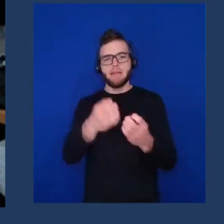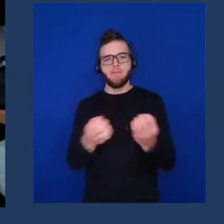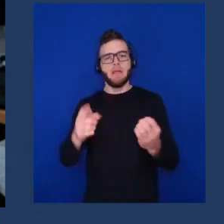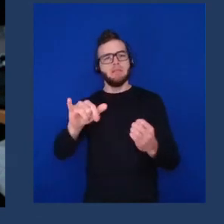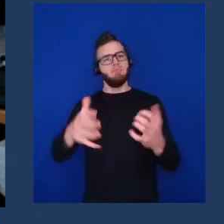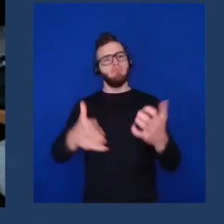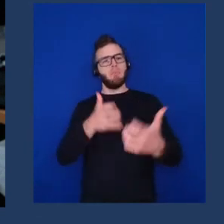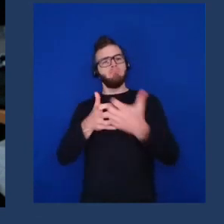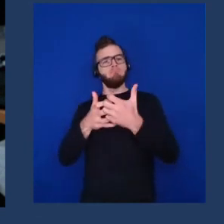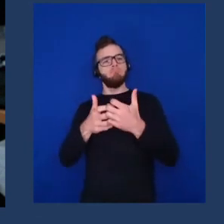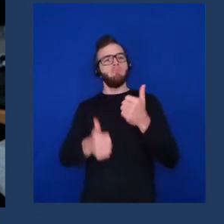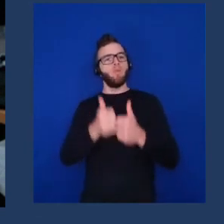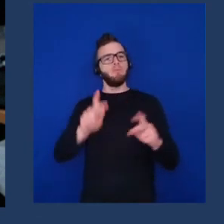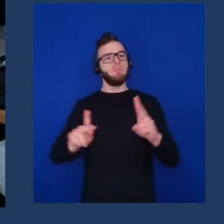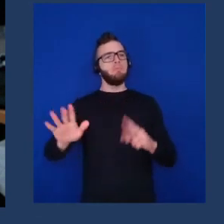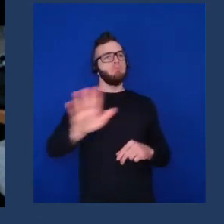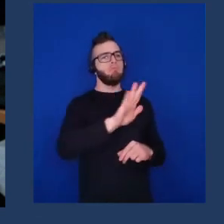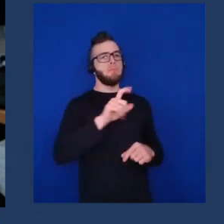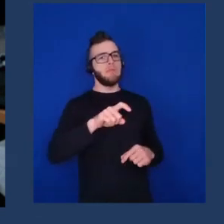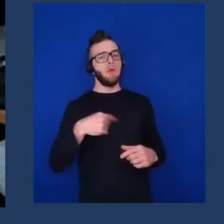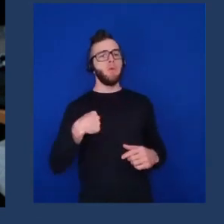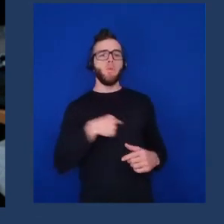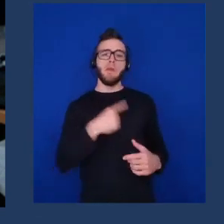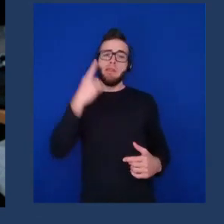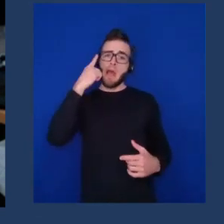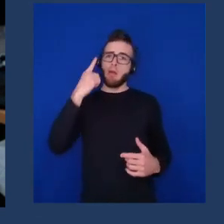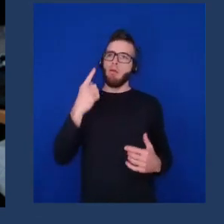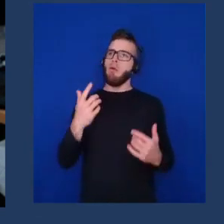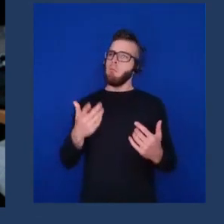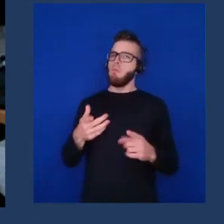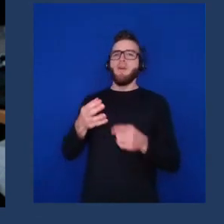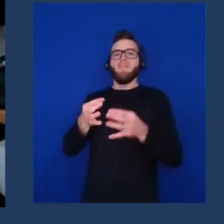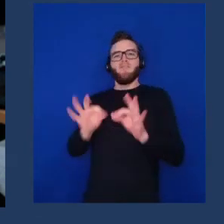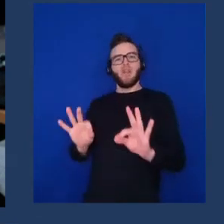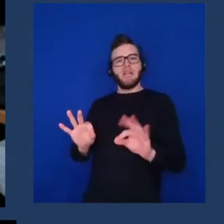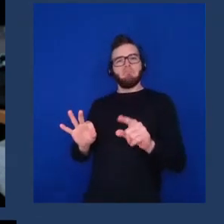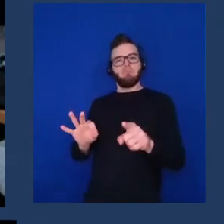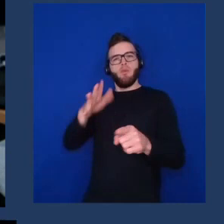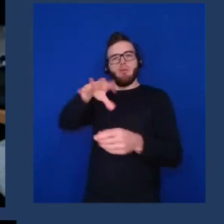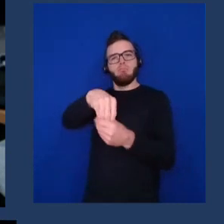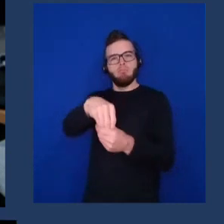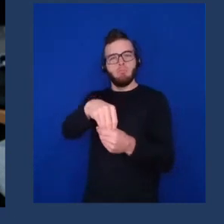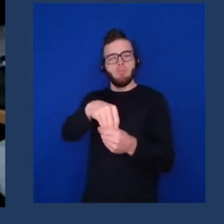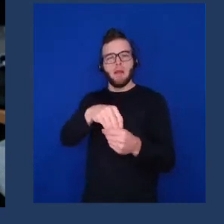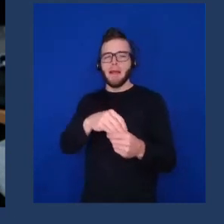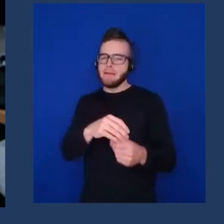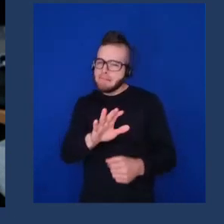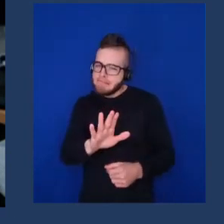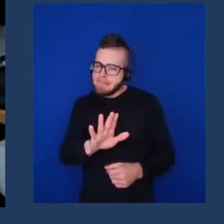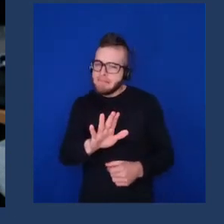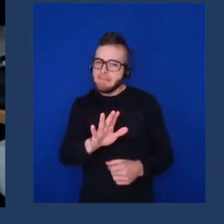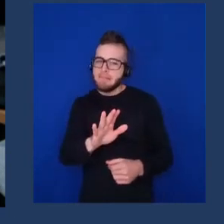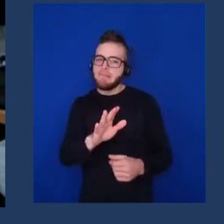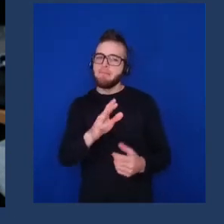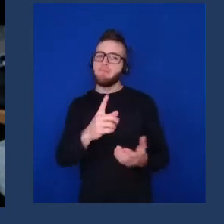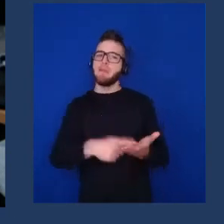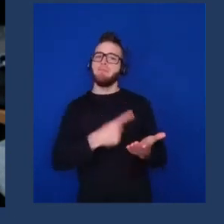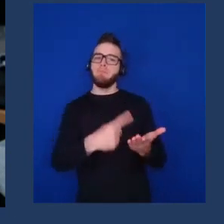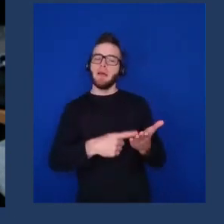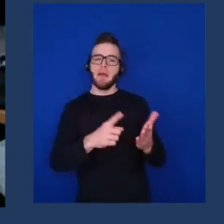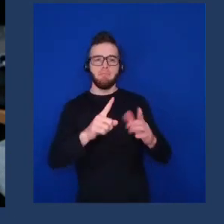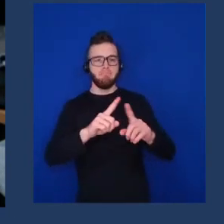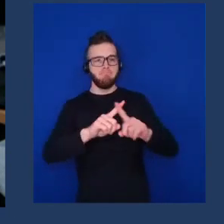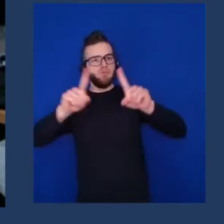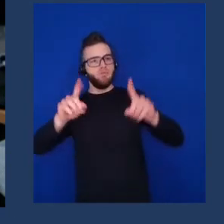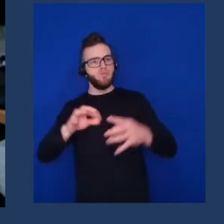pay for the device and they come with it. There's still scenarios where you want a better quality webcam. Maybe you're doing streaming or that sort of thing,